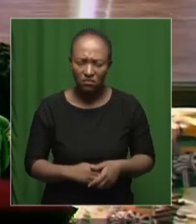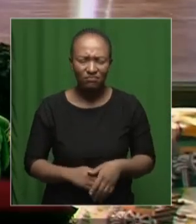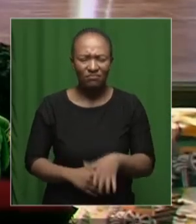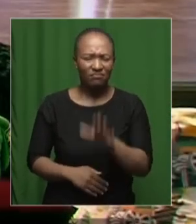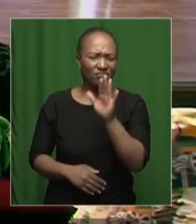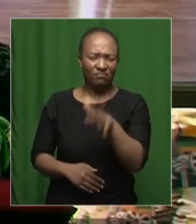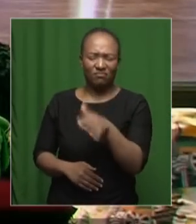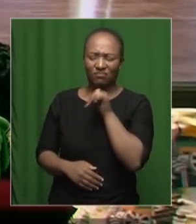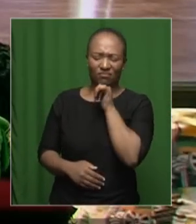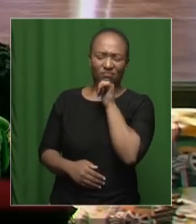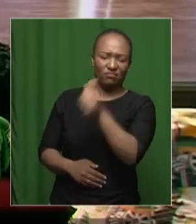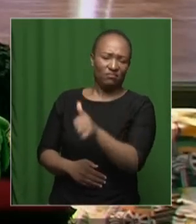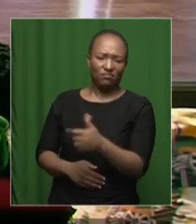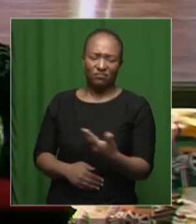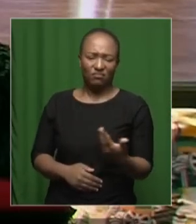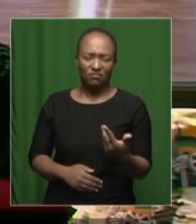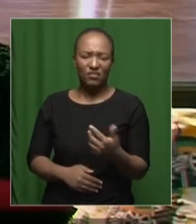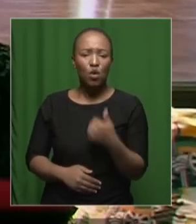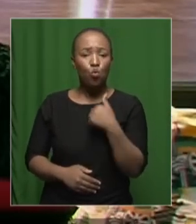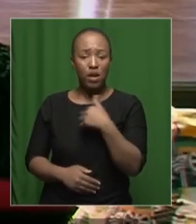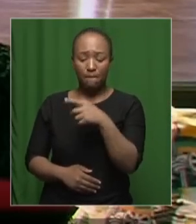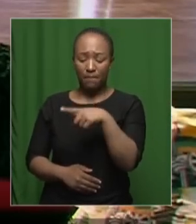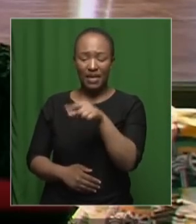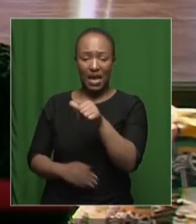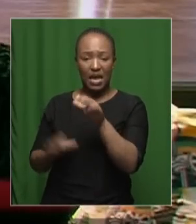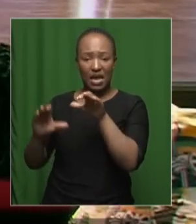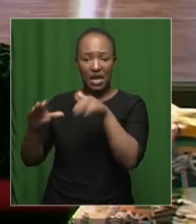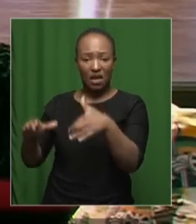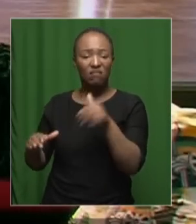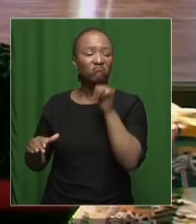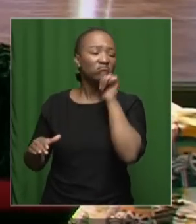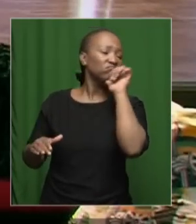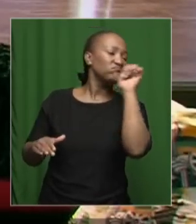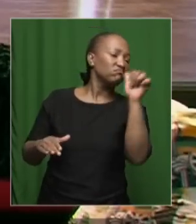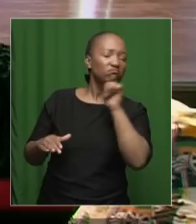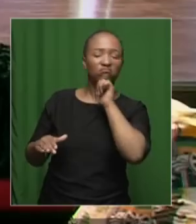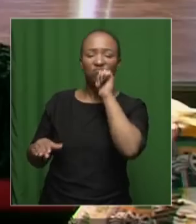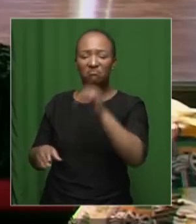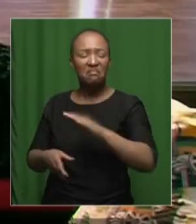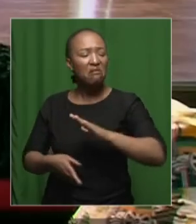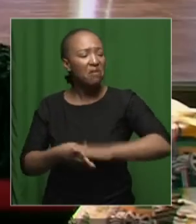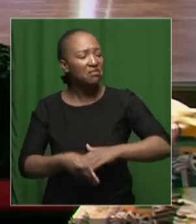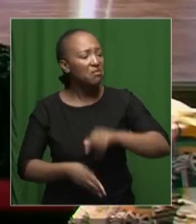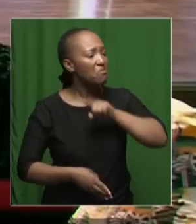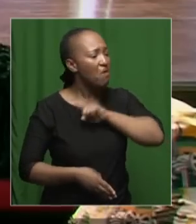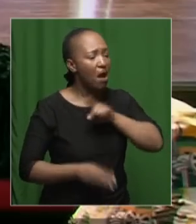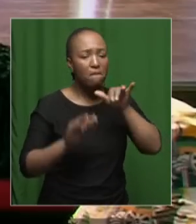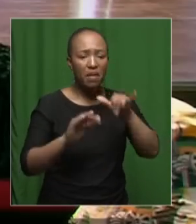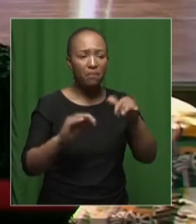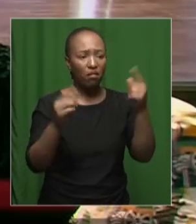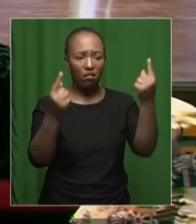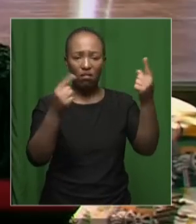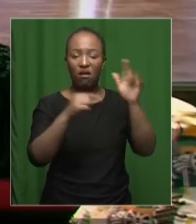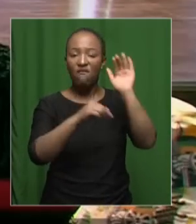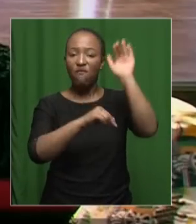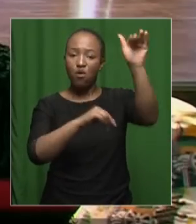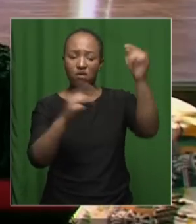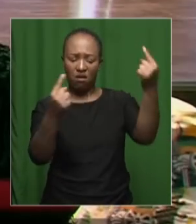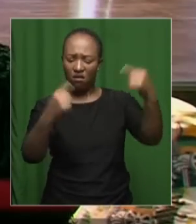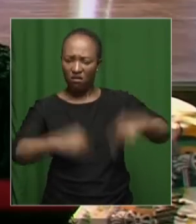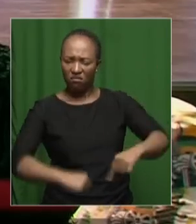The Patriotic Alliance doesn't care really about all those reasons that's being advanced of why we have illegal foreigners. We do care